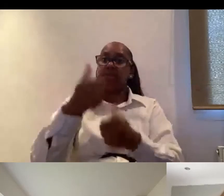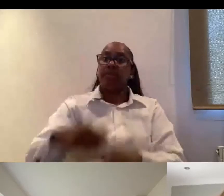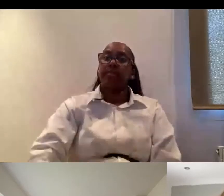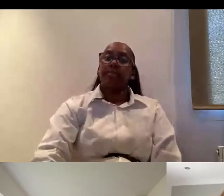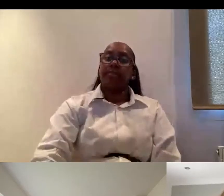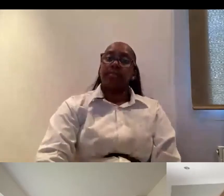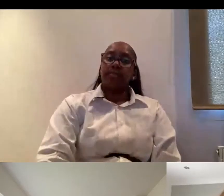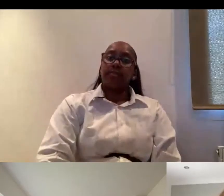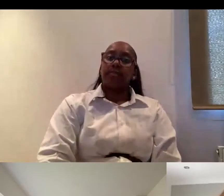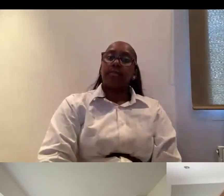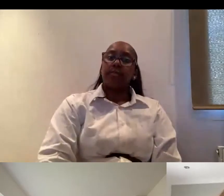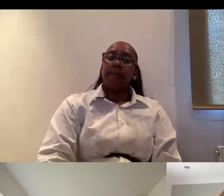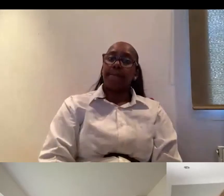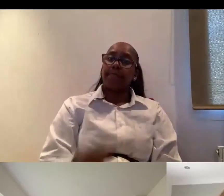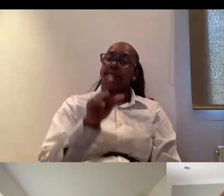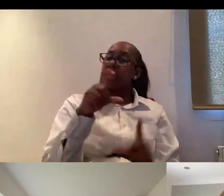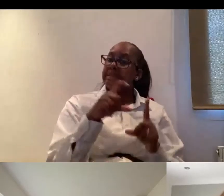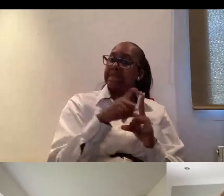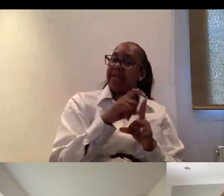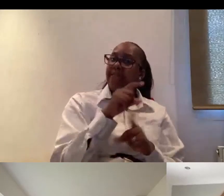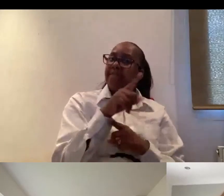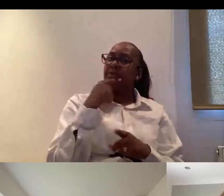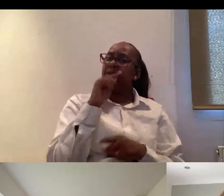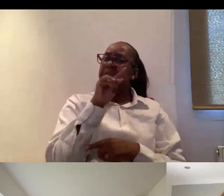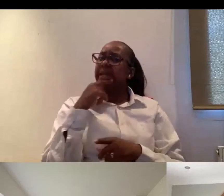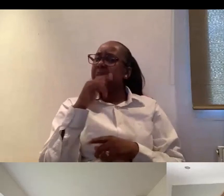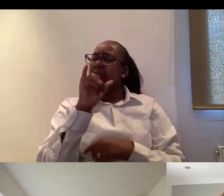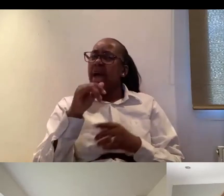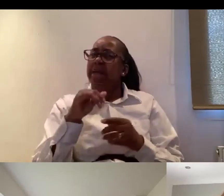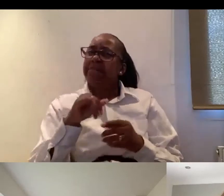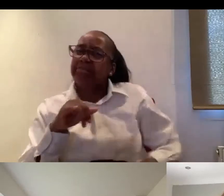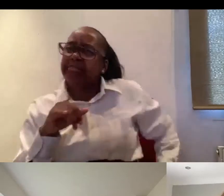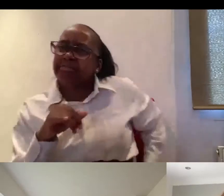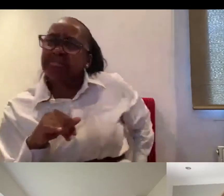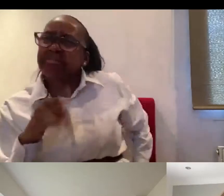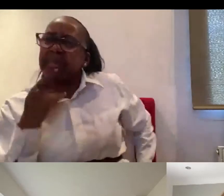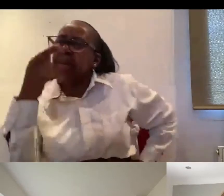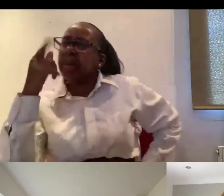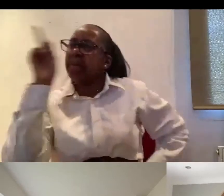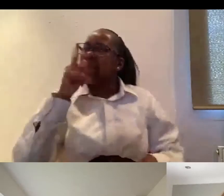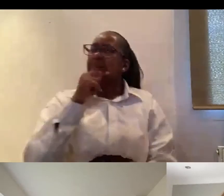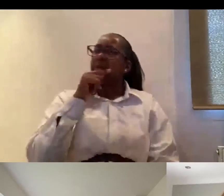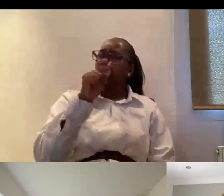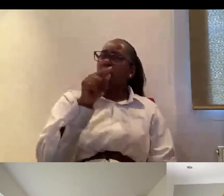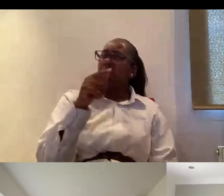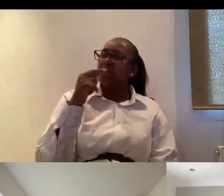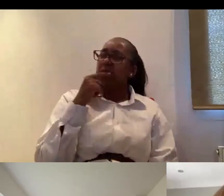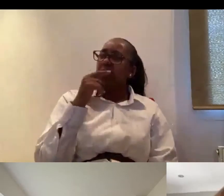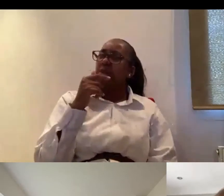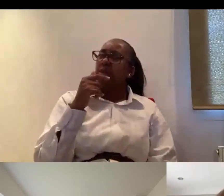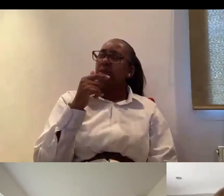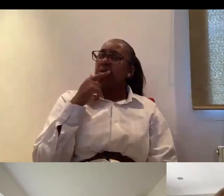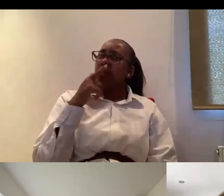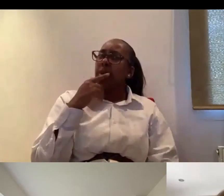And just to pick up on that, in terms of scams that we've seen within the NHS, in terms of people trying to be charged for COVID